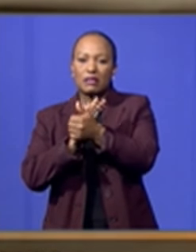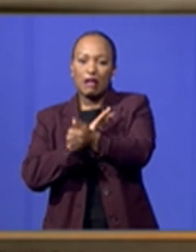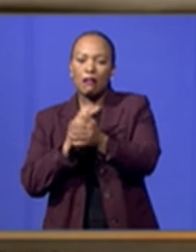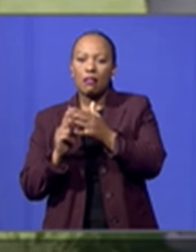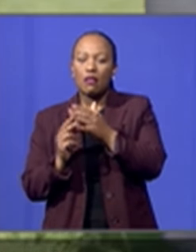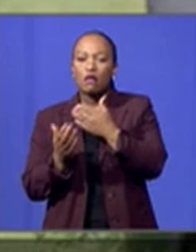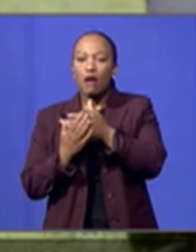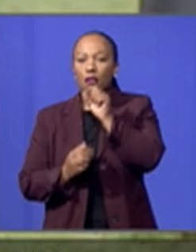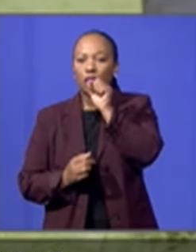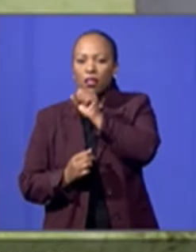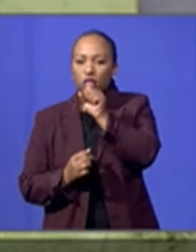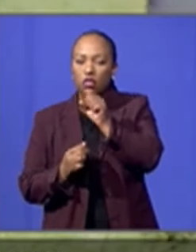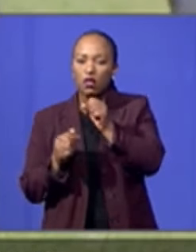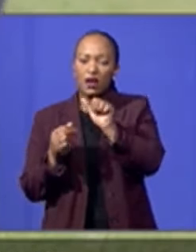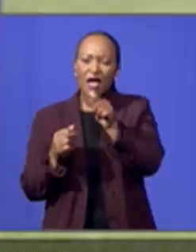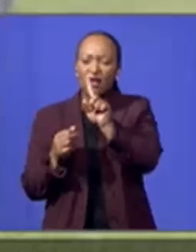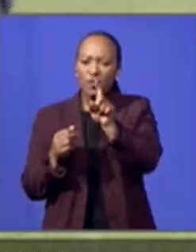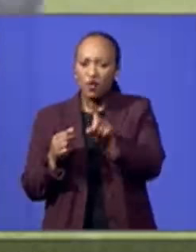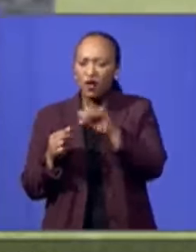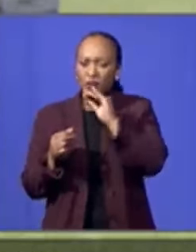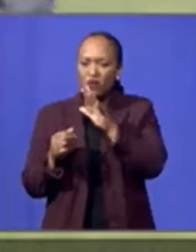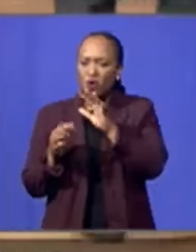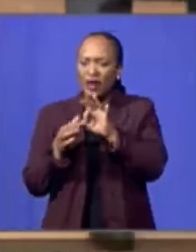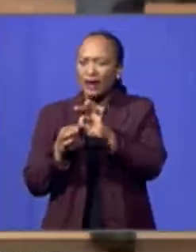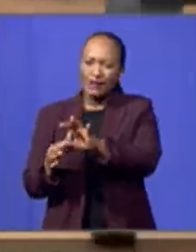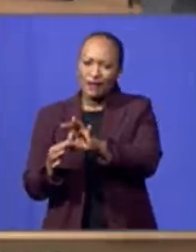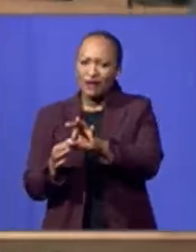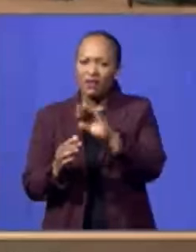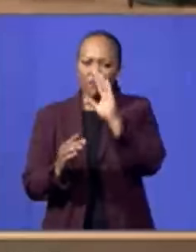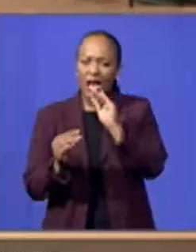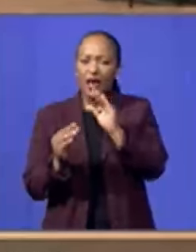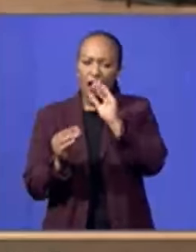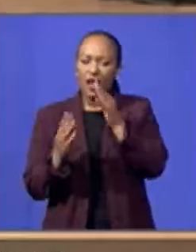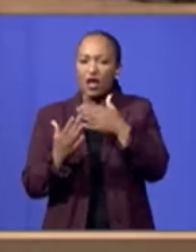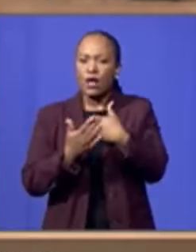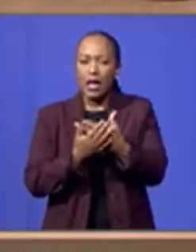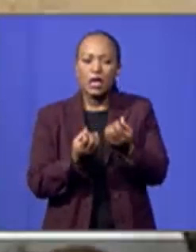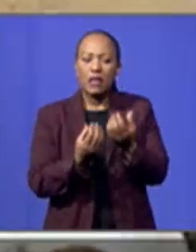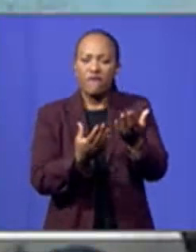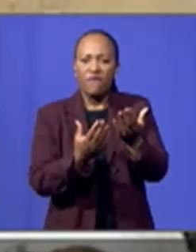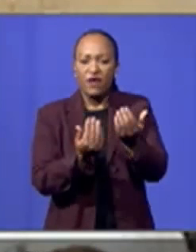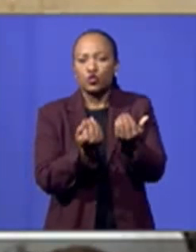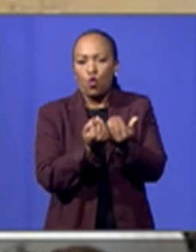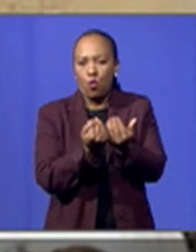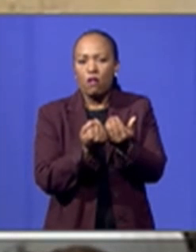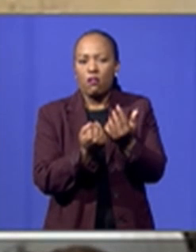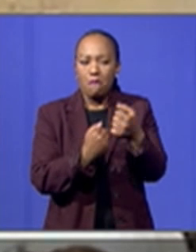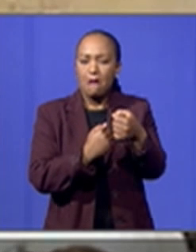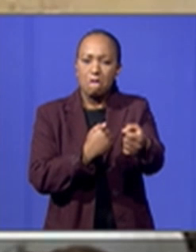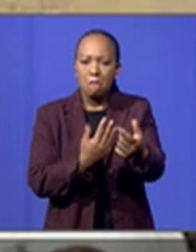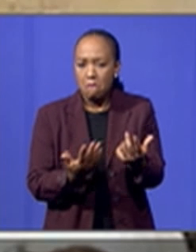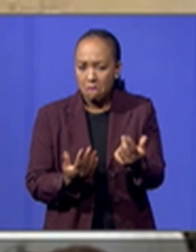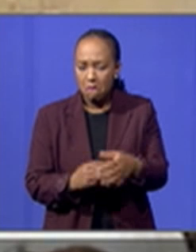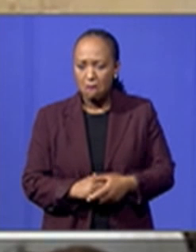opela ga di amane ka gope le go supa fa morutwana a tshwanelwa ke go bona phatlha kwa sekolong kgotsa nnyaa. The application forms do